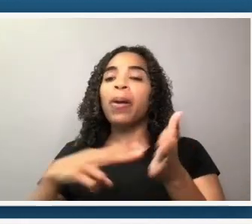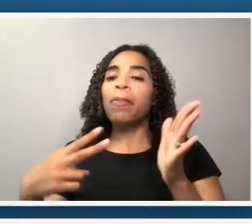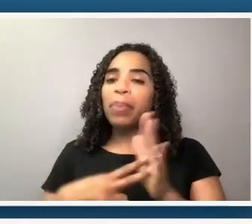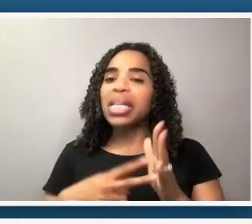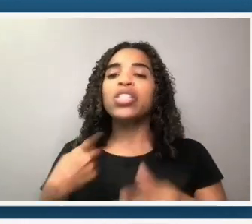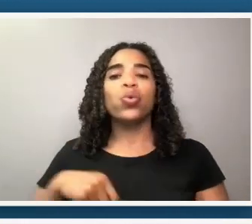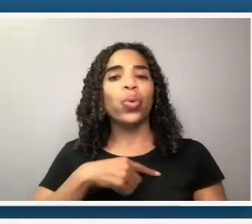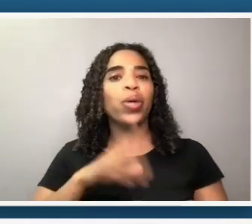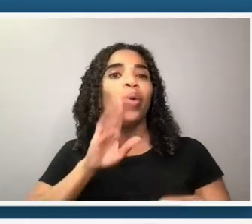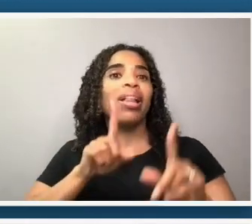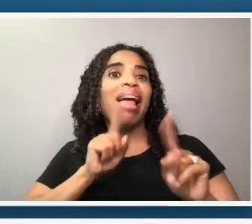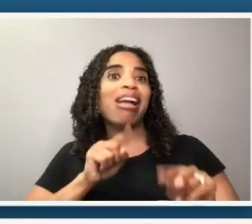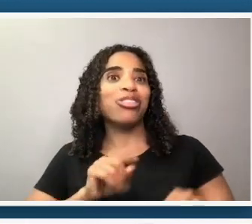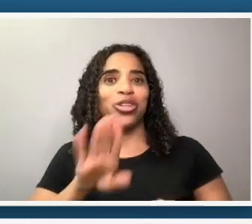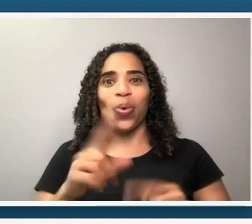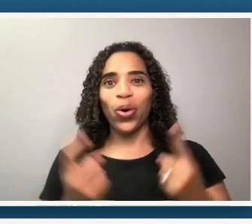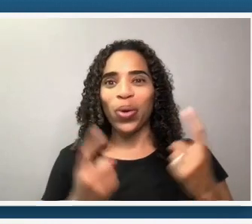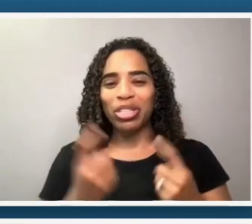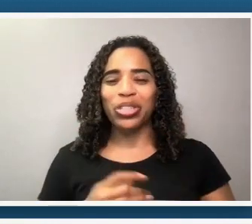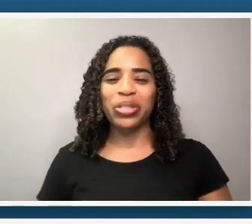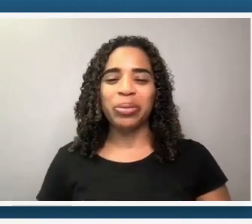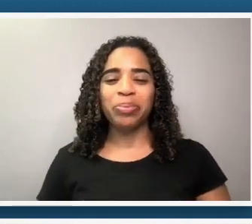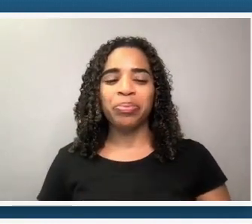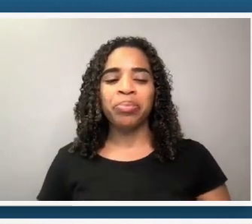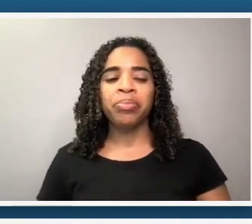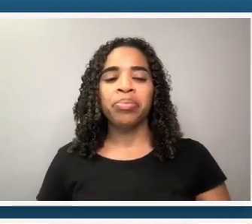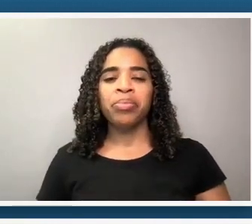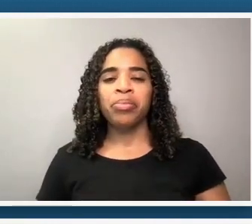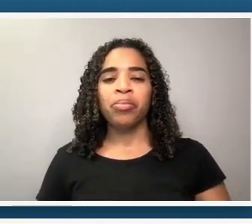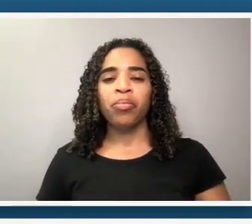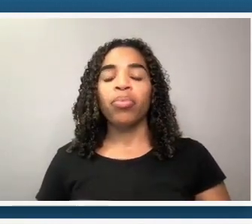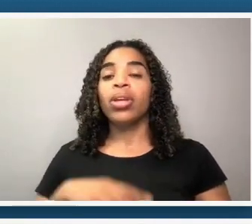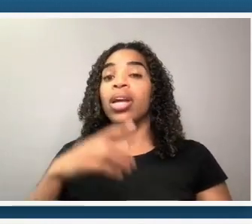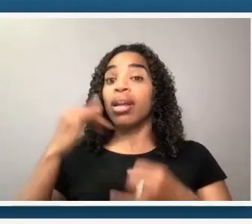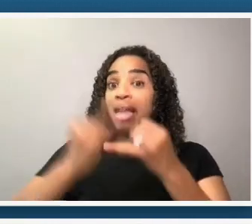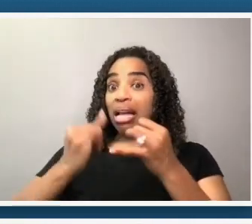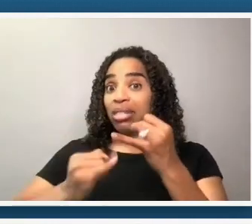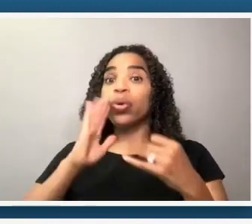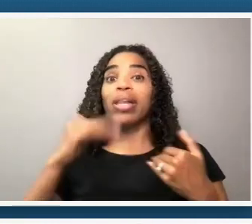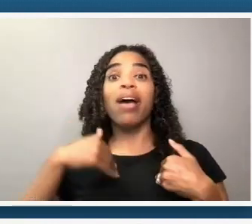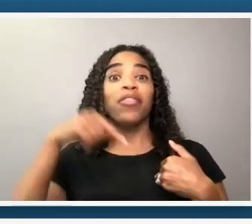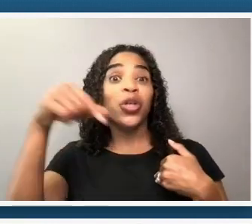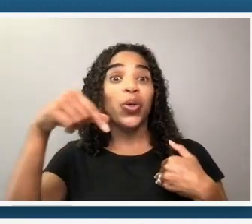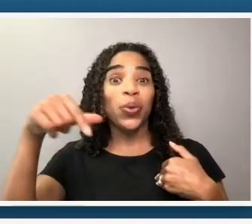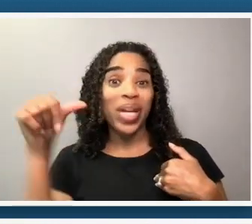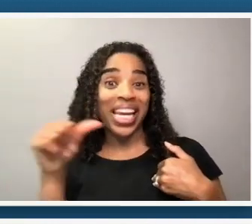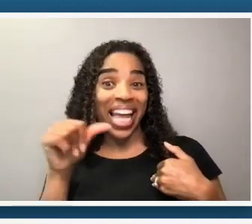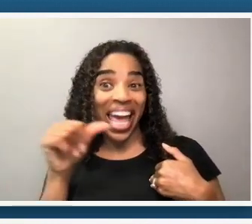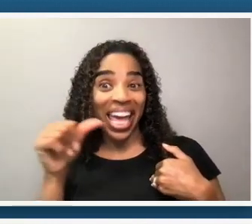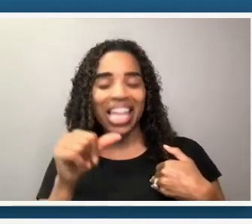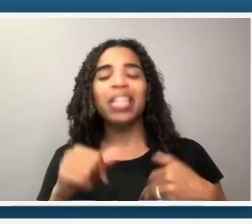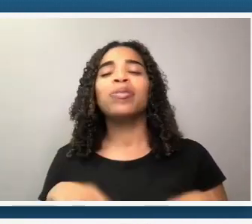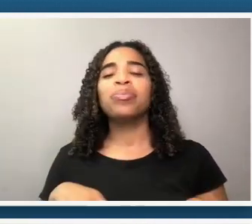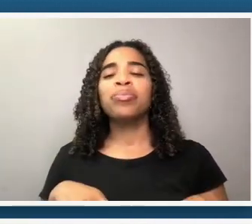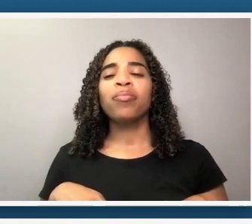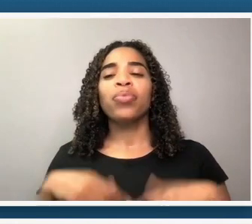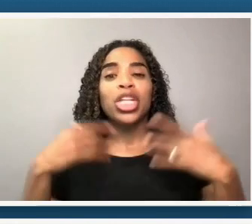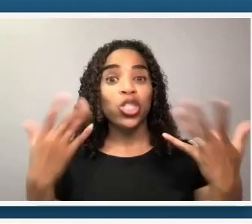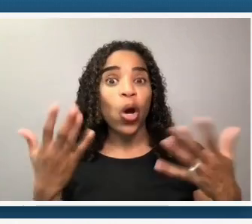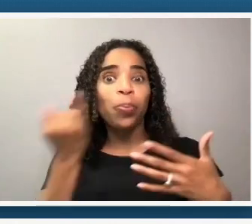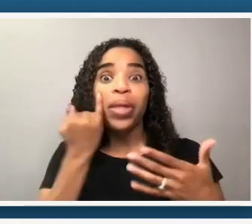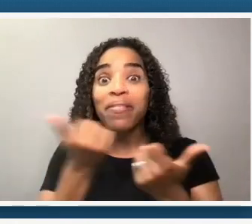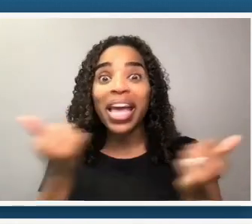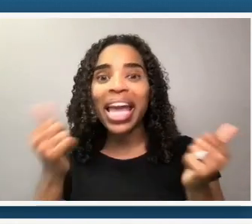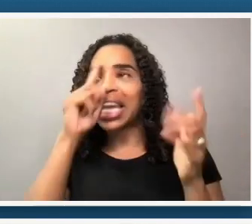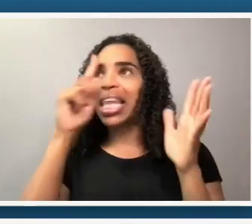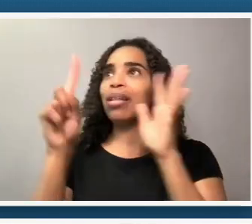answer your questions. This is going to be supported by the Q&A feature of the event platform. So if you have questions at